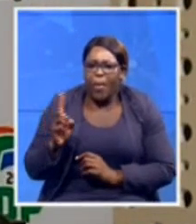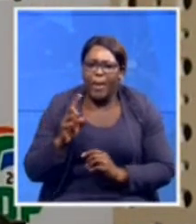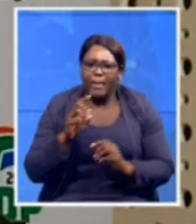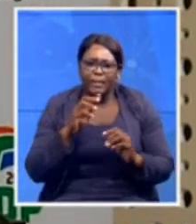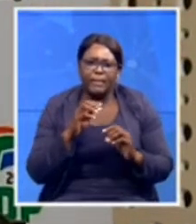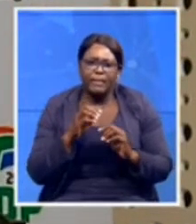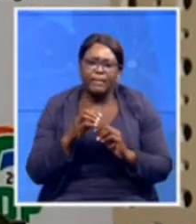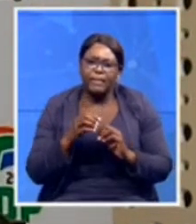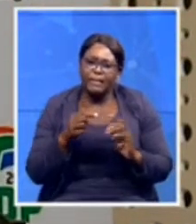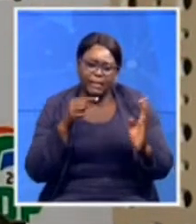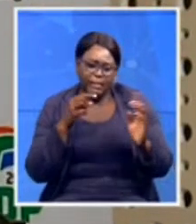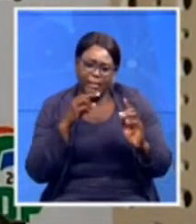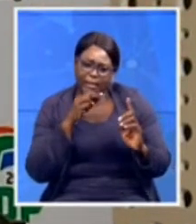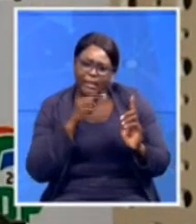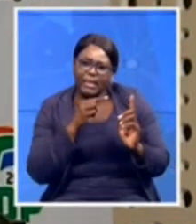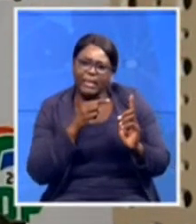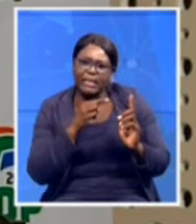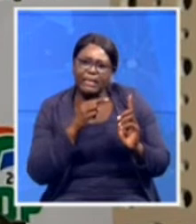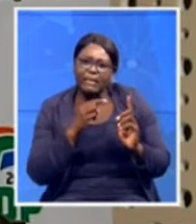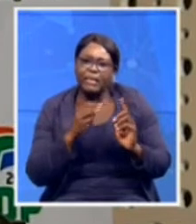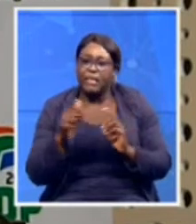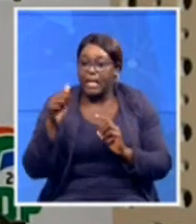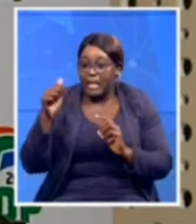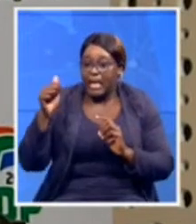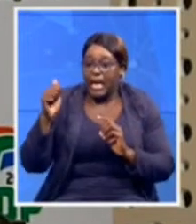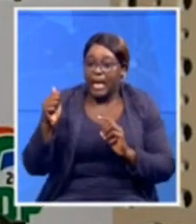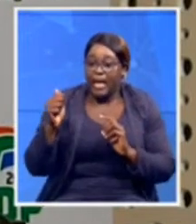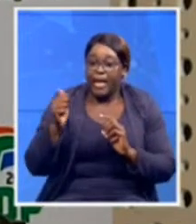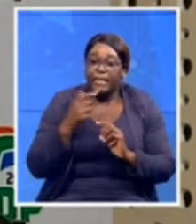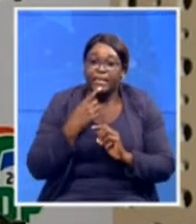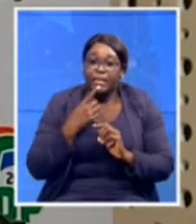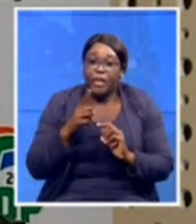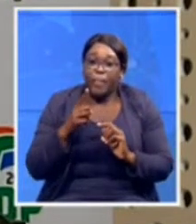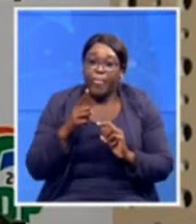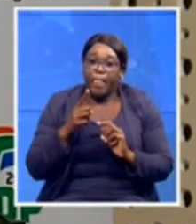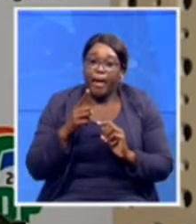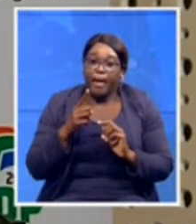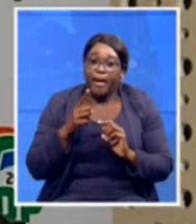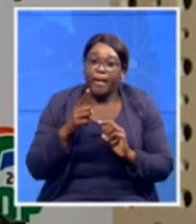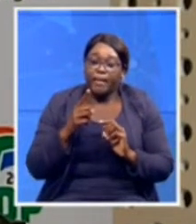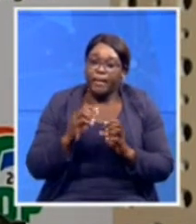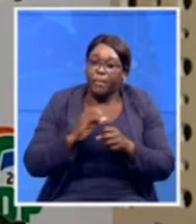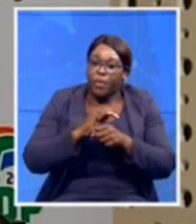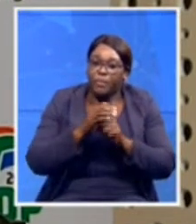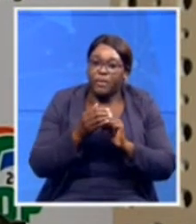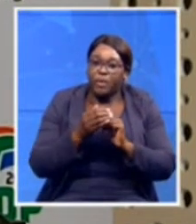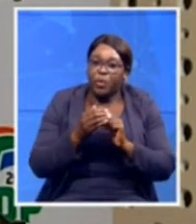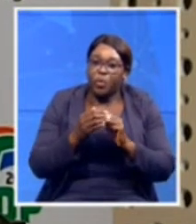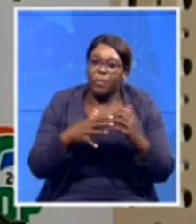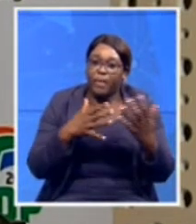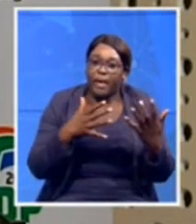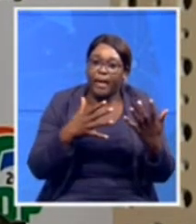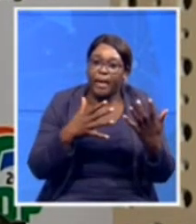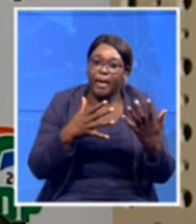that the provisions relating to our compliance officers dictate, prescribe, that the first thing that they need to do is